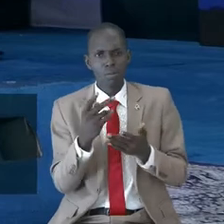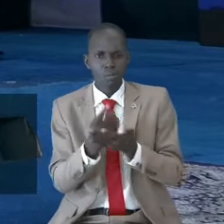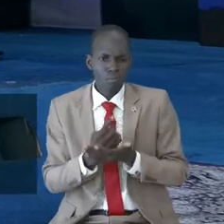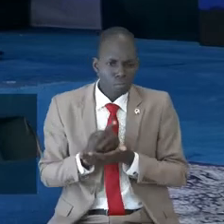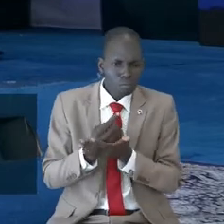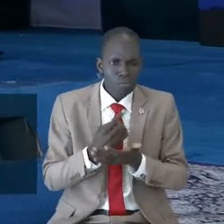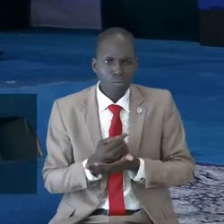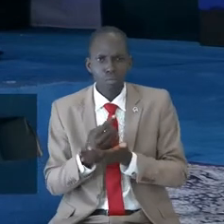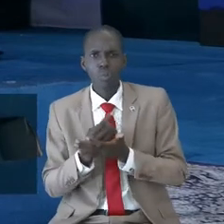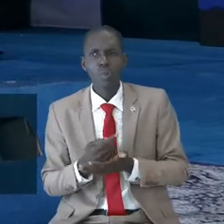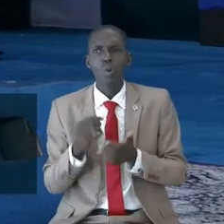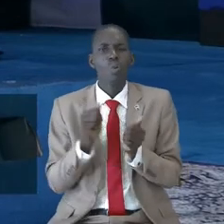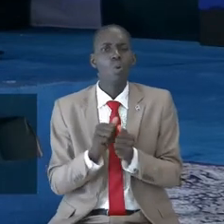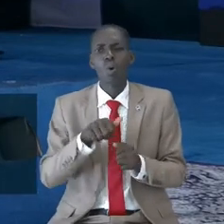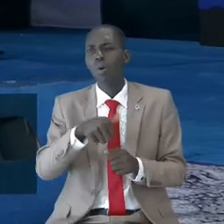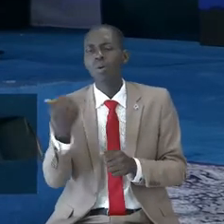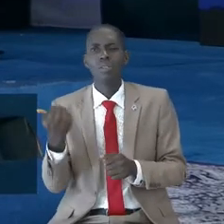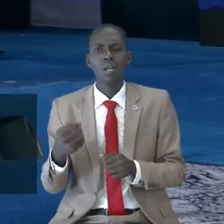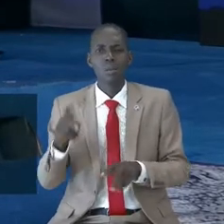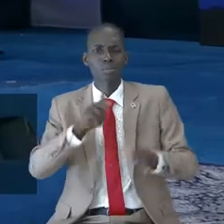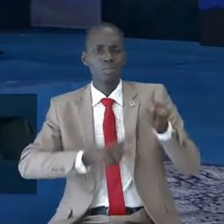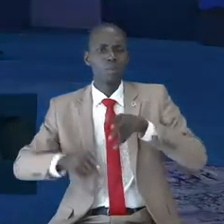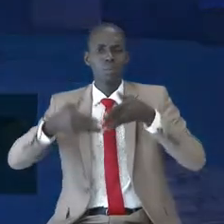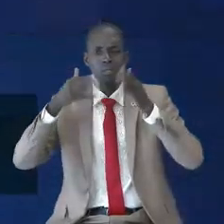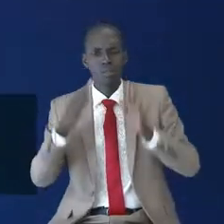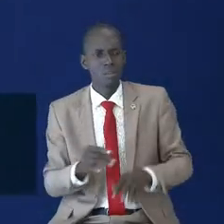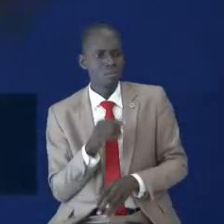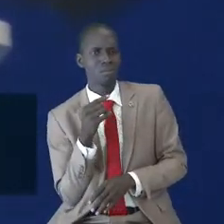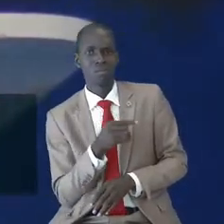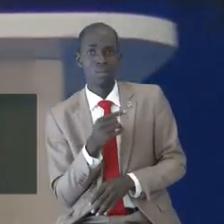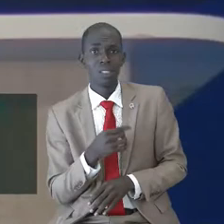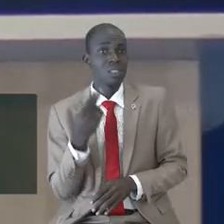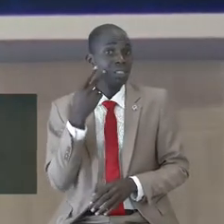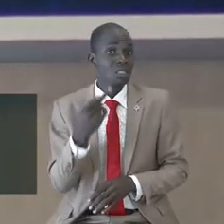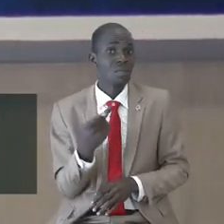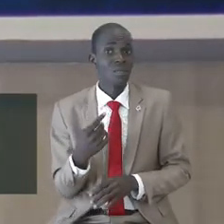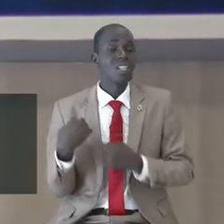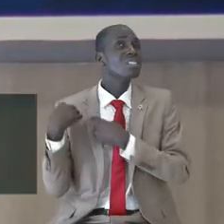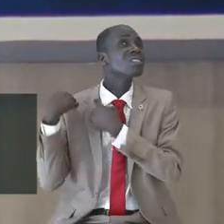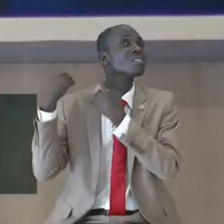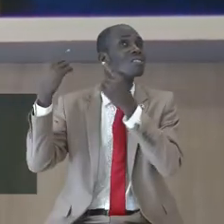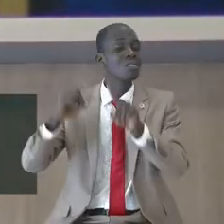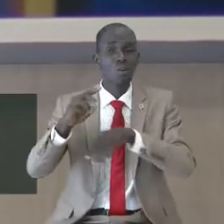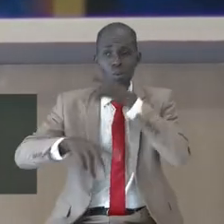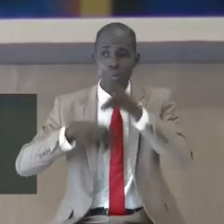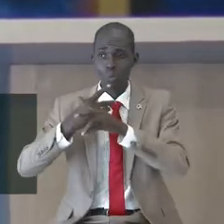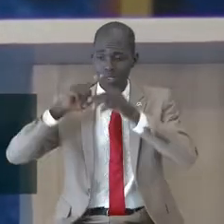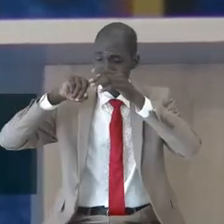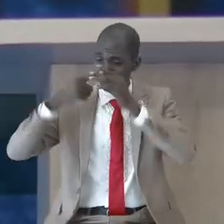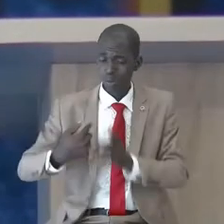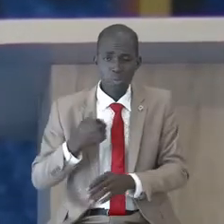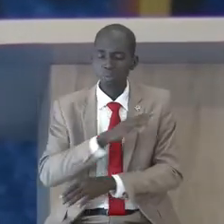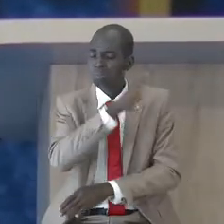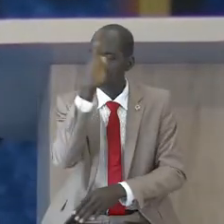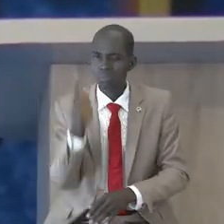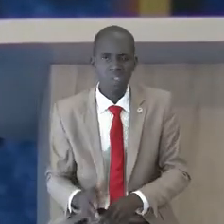all those masters of the law. And he said, since the world began, we have not heard that